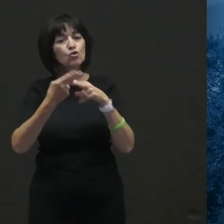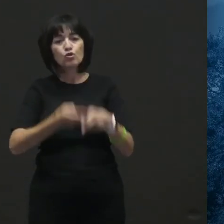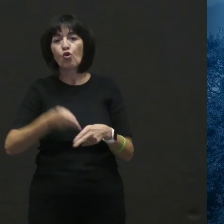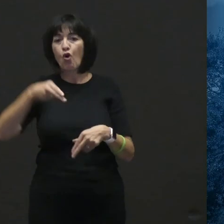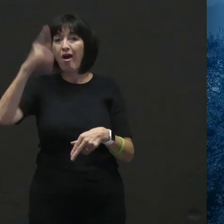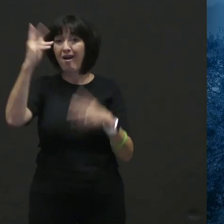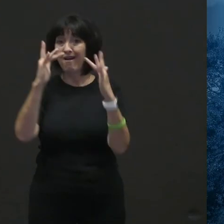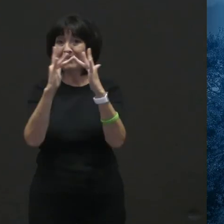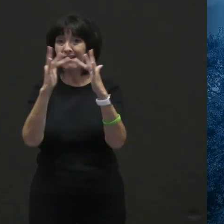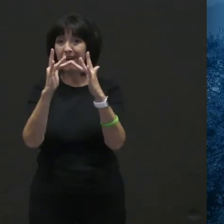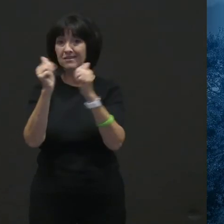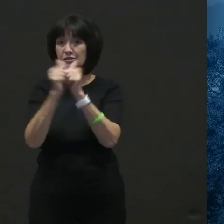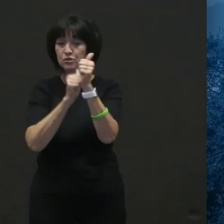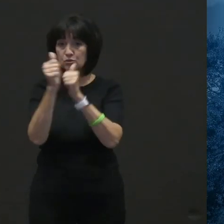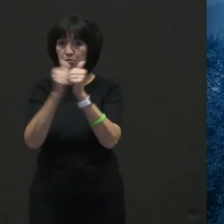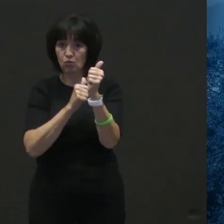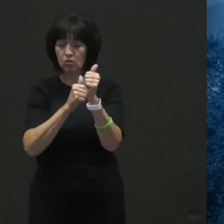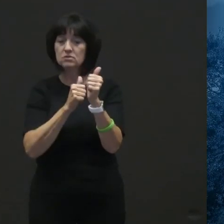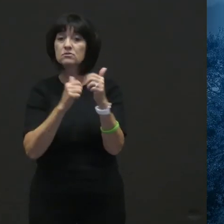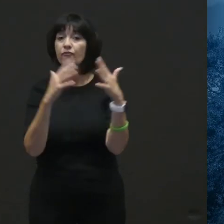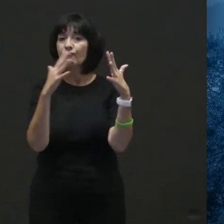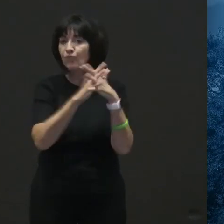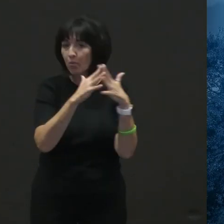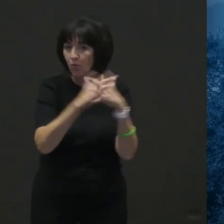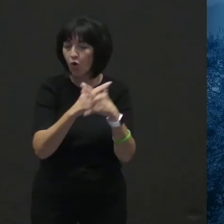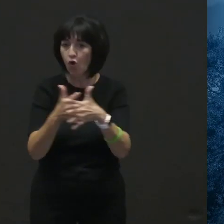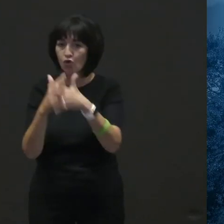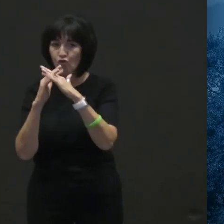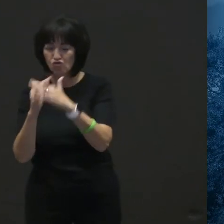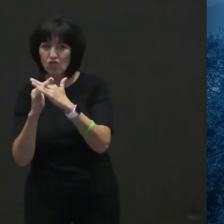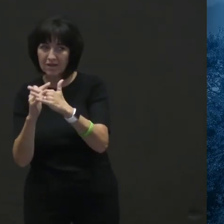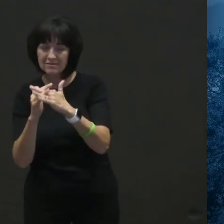that is, again, a work in progress, more to come soon.